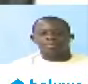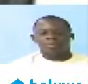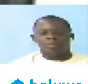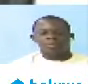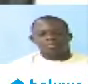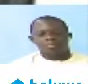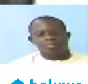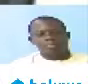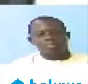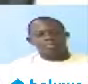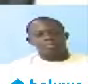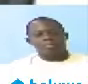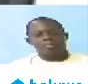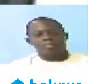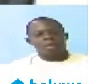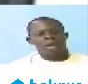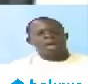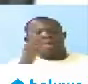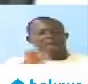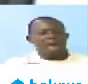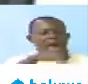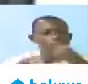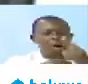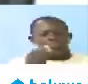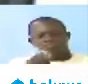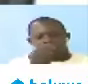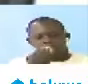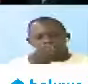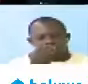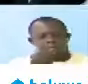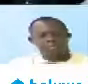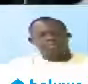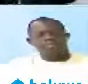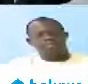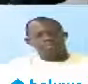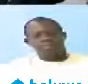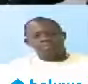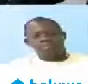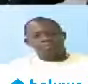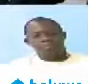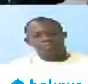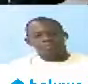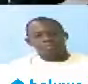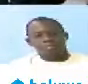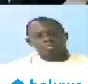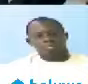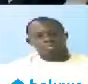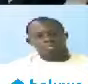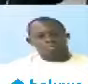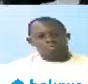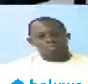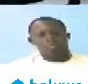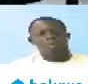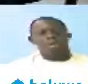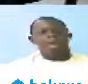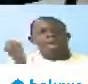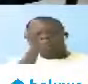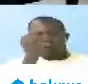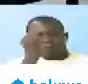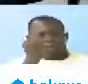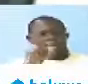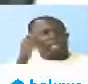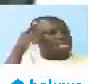when it in terms of food, I love it. Banko mo bega domor sangkiling drone away. Because